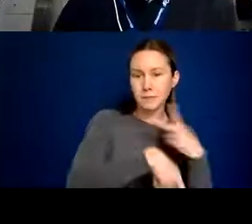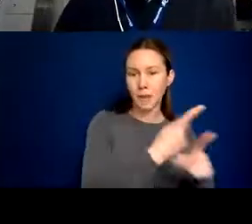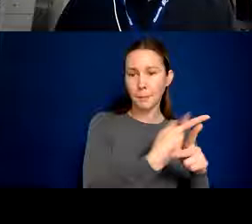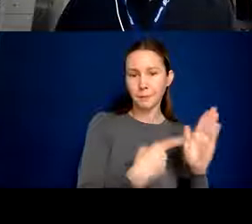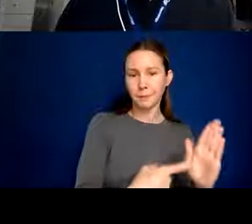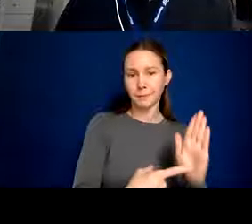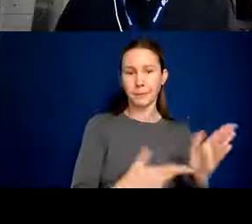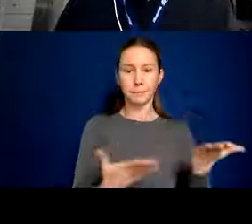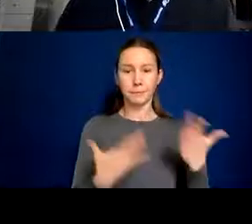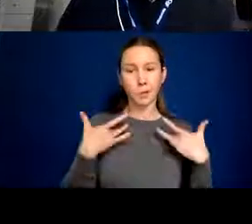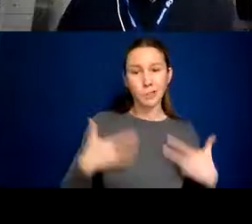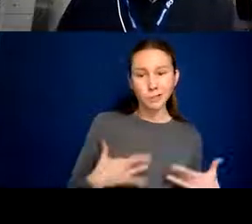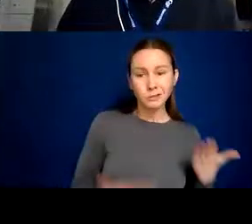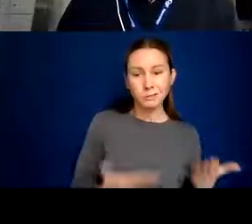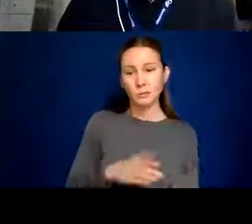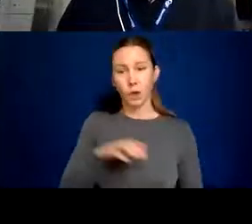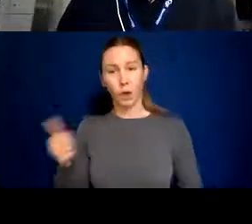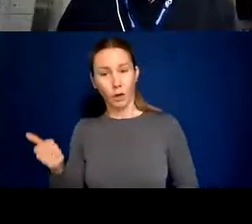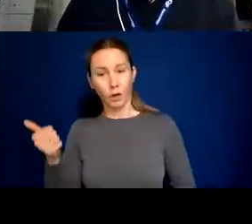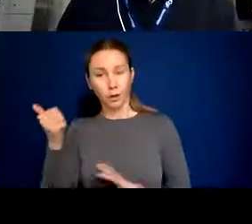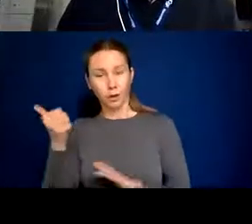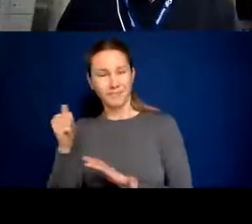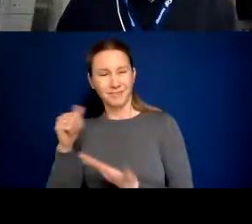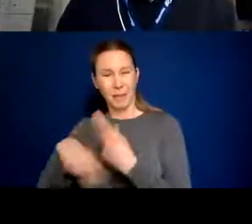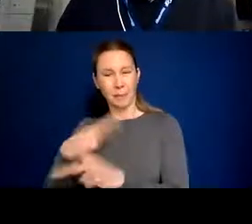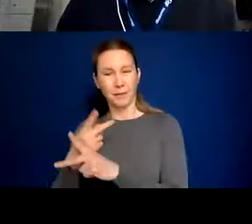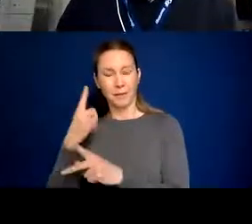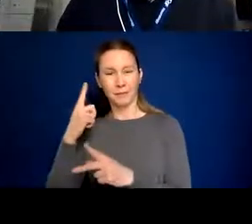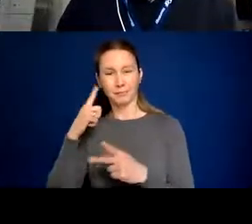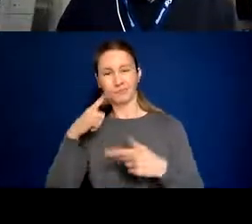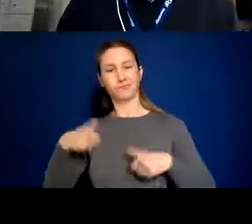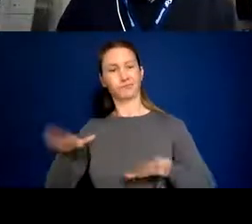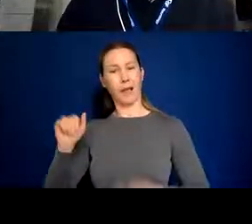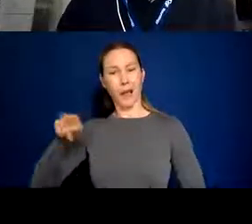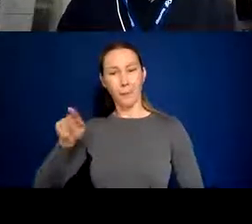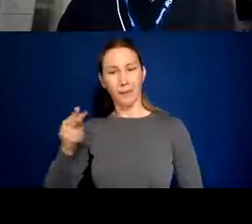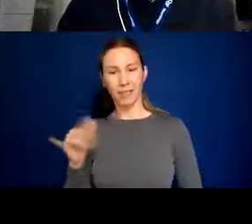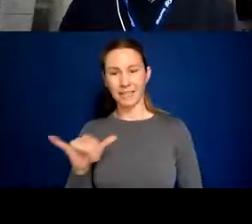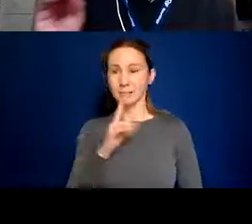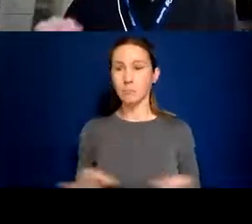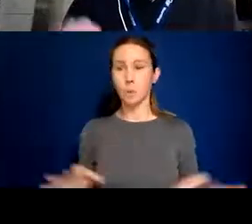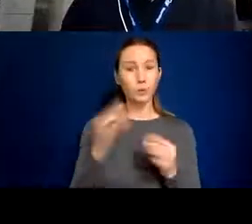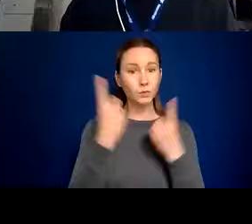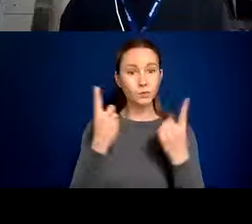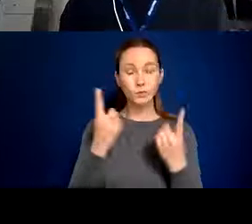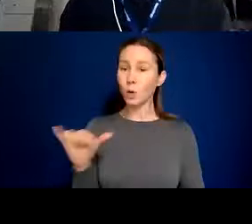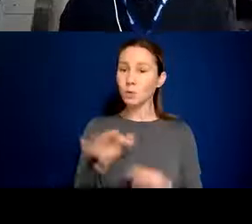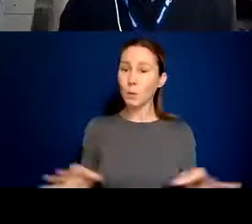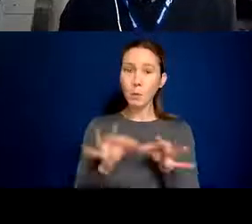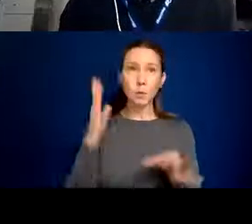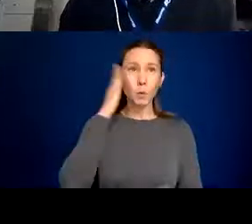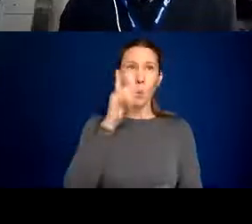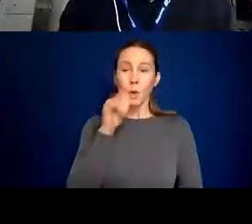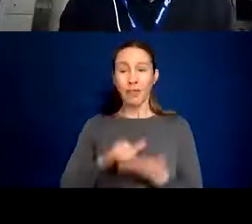apathy. So it's important to think about that. It's also important to know who that person